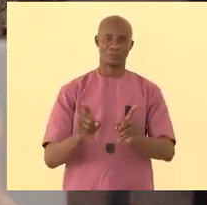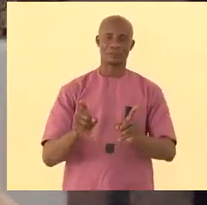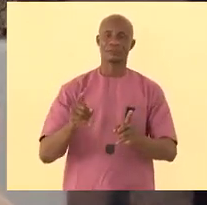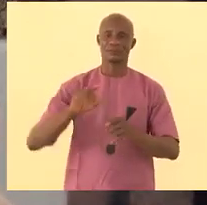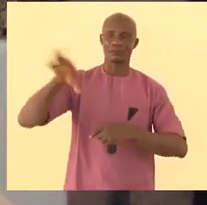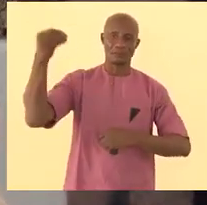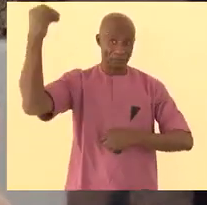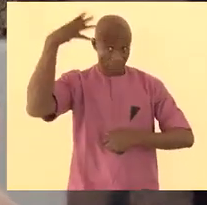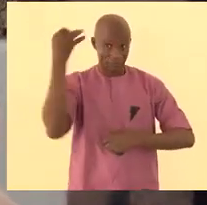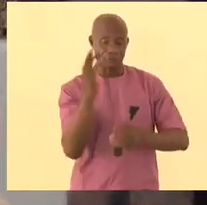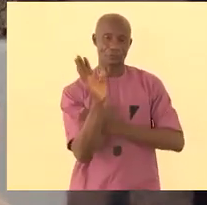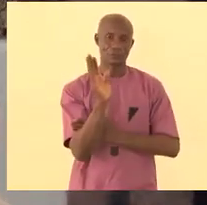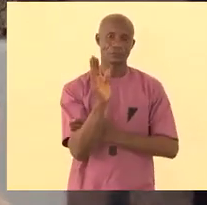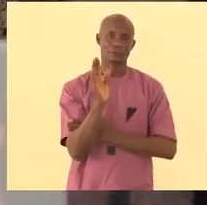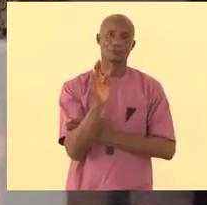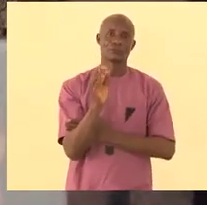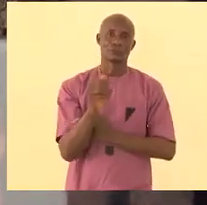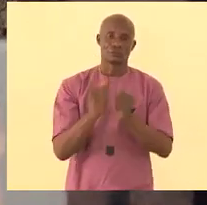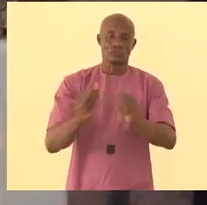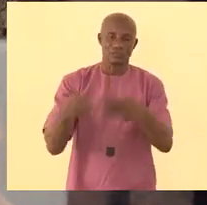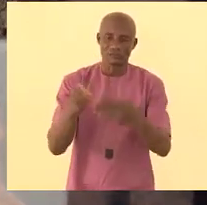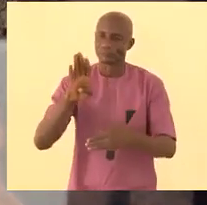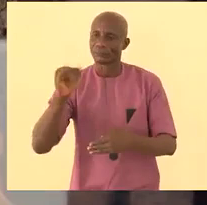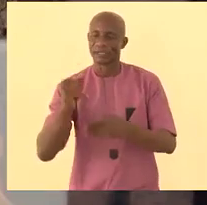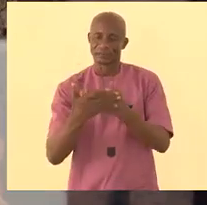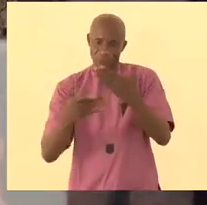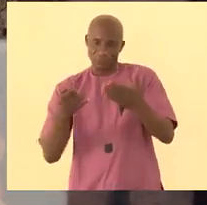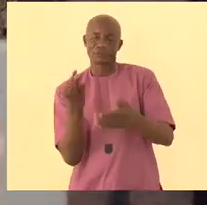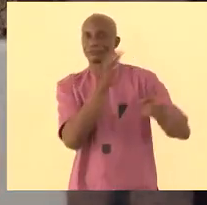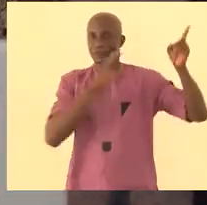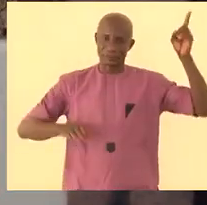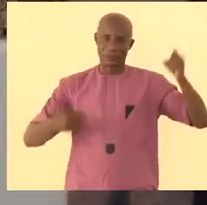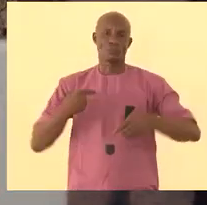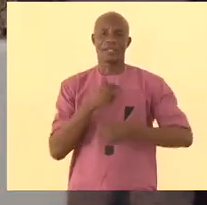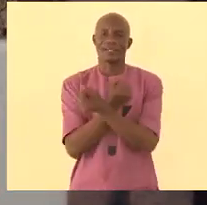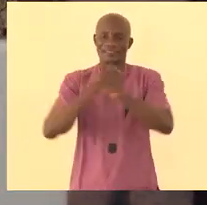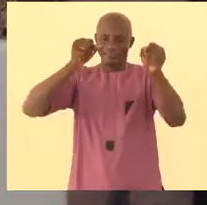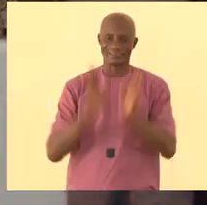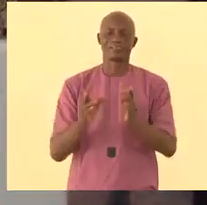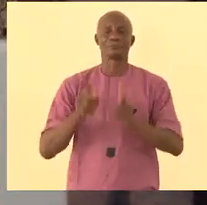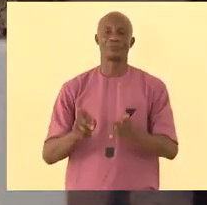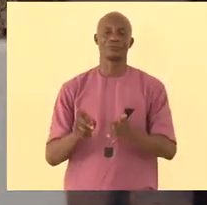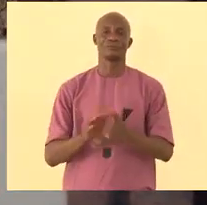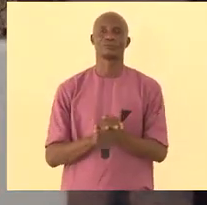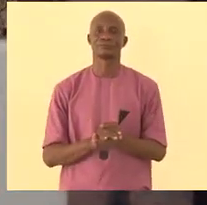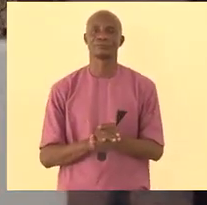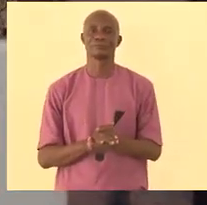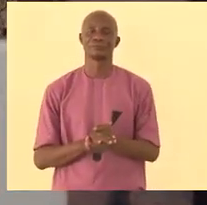But with the grace of God effected by the blood of Christ, we are a saved people.